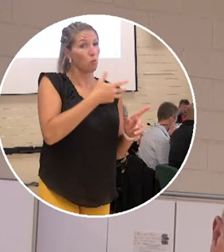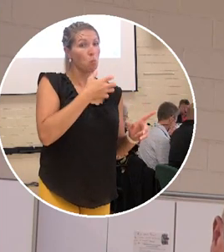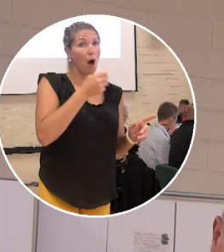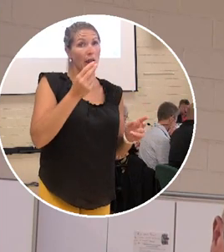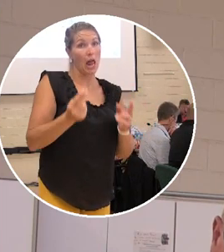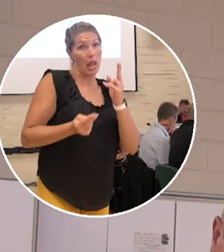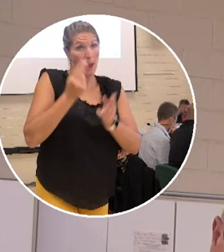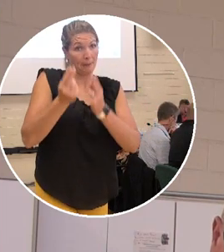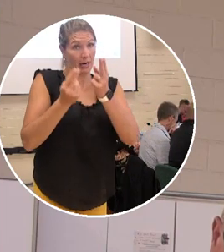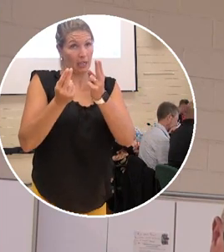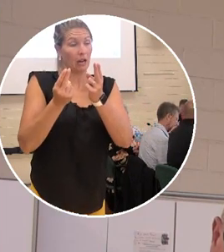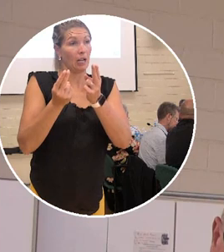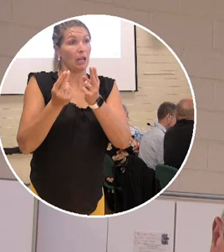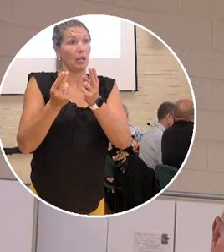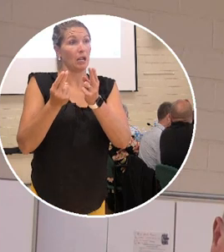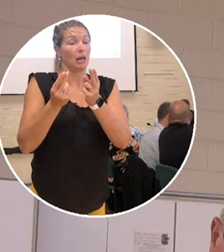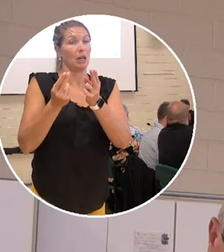nominated